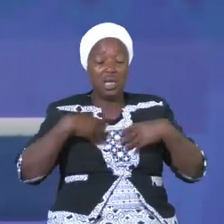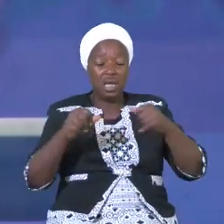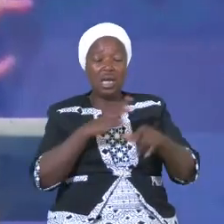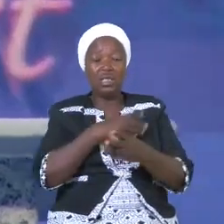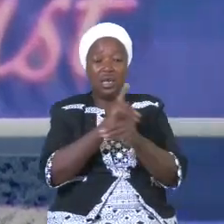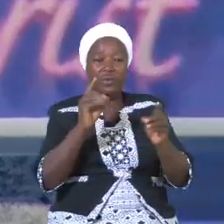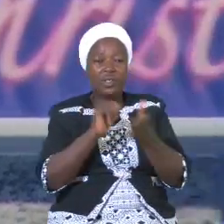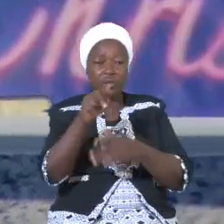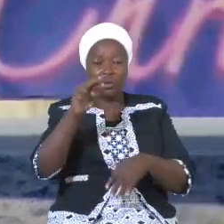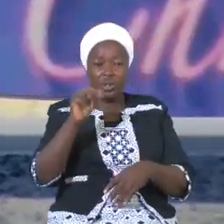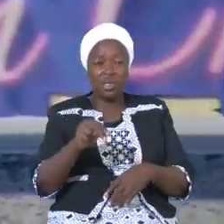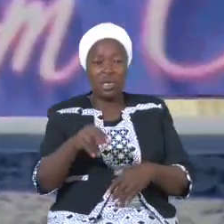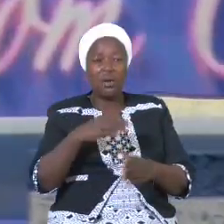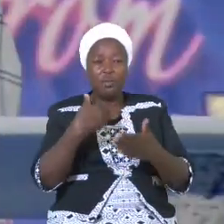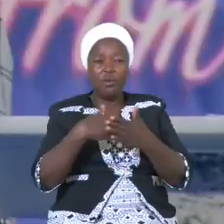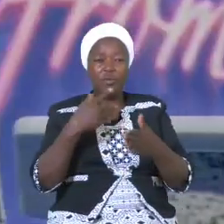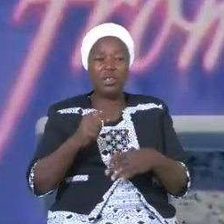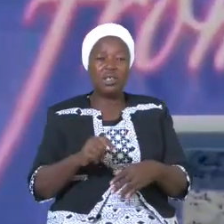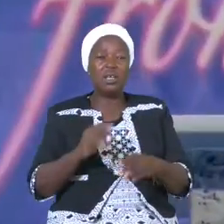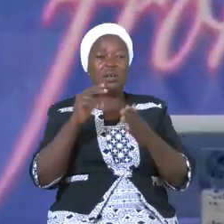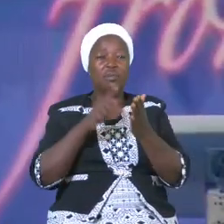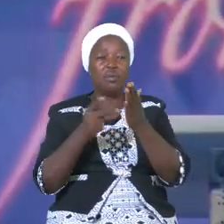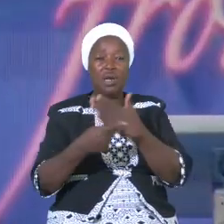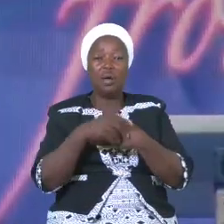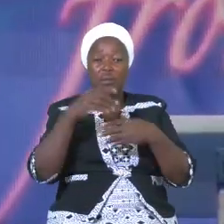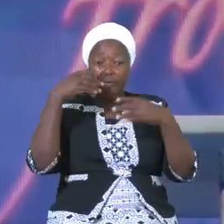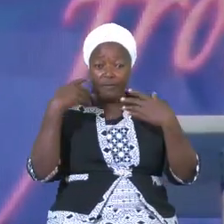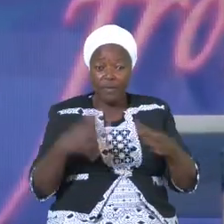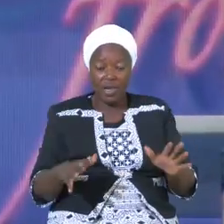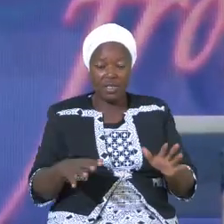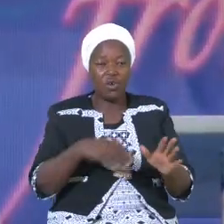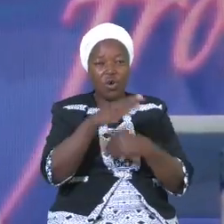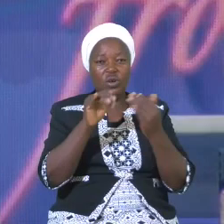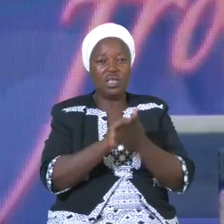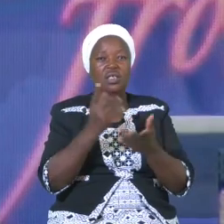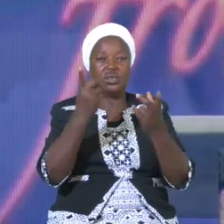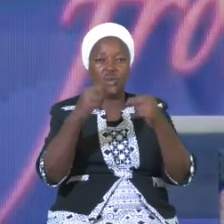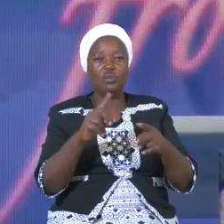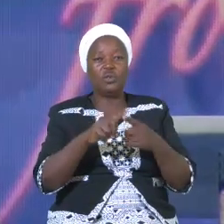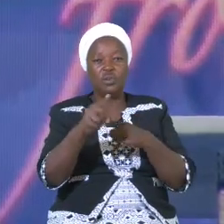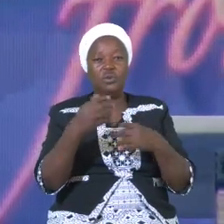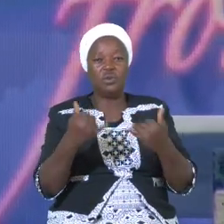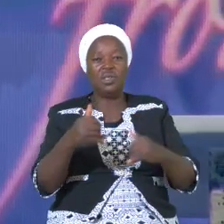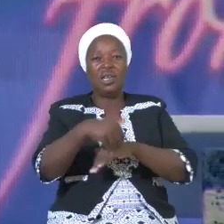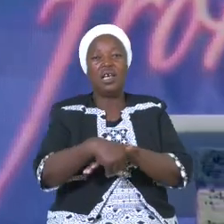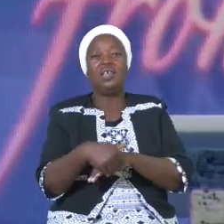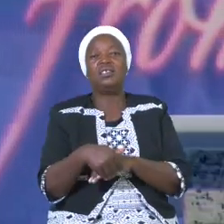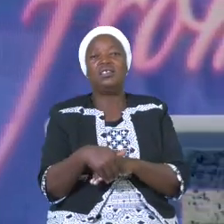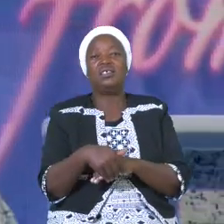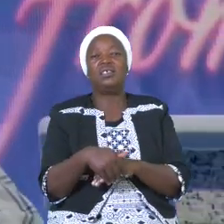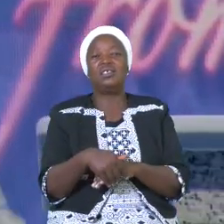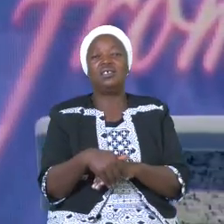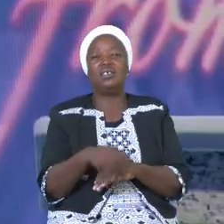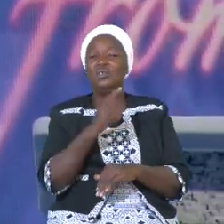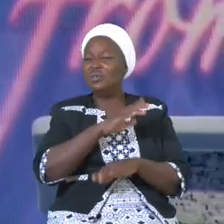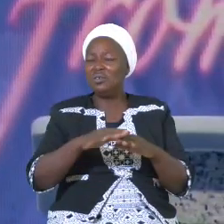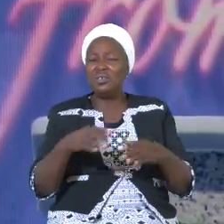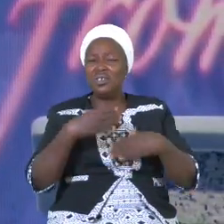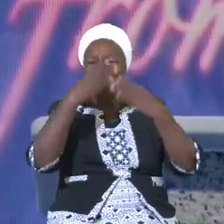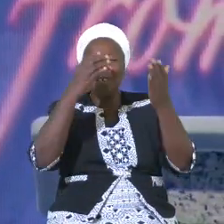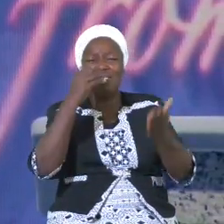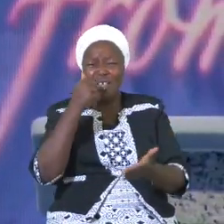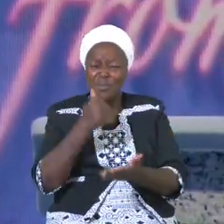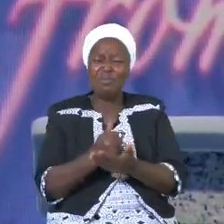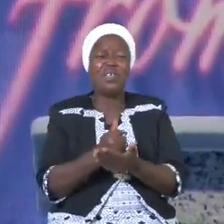before the crusade is all that is coming to you tonight you don't say good amen i will not go and say